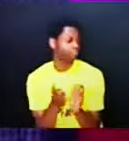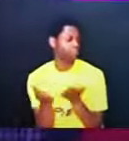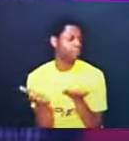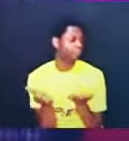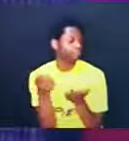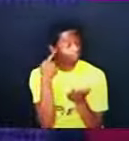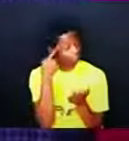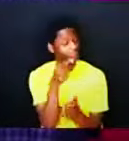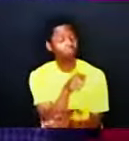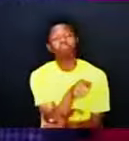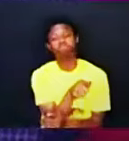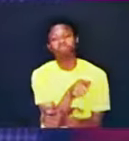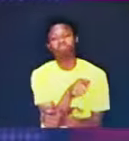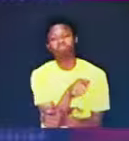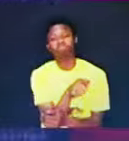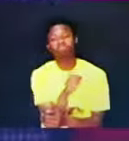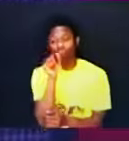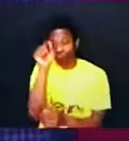Yes, verse 13.